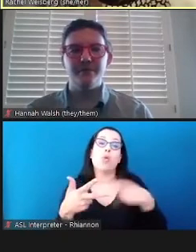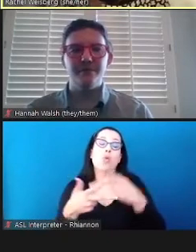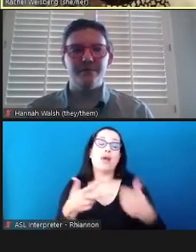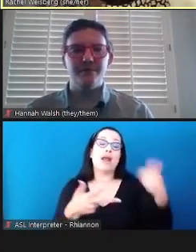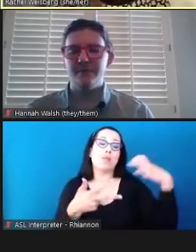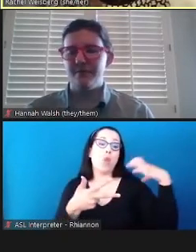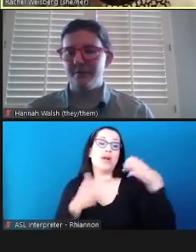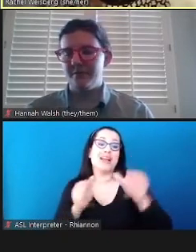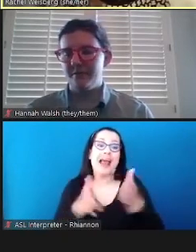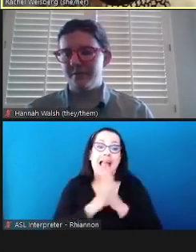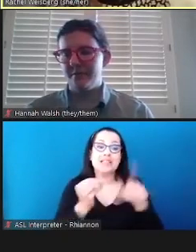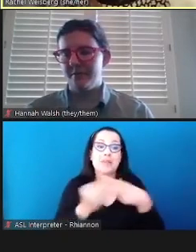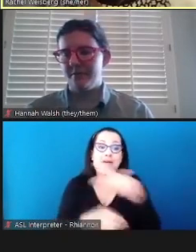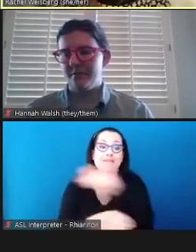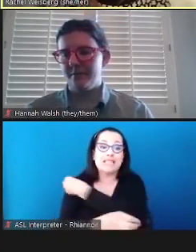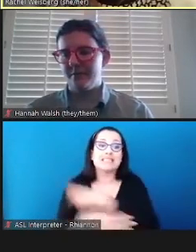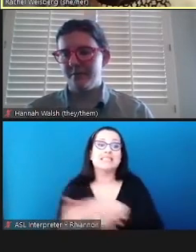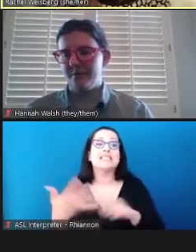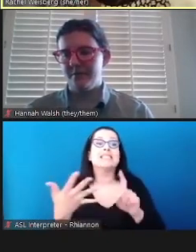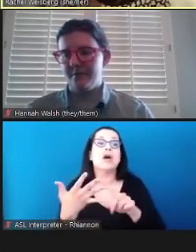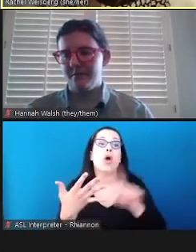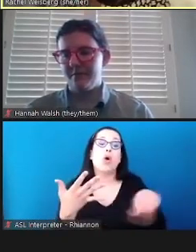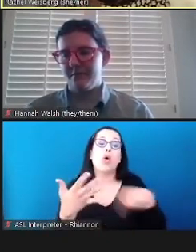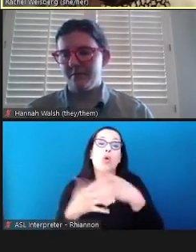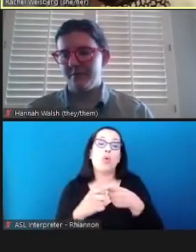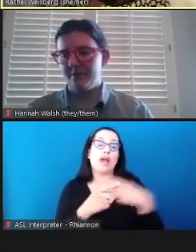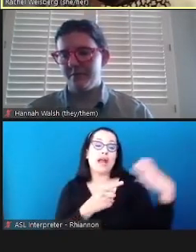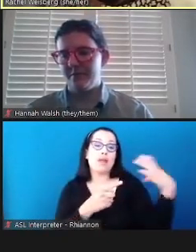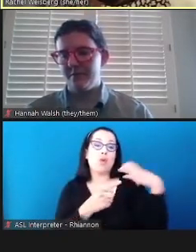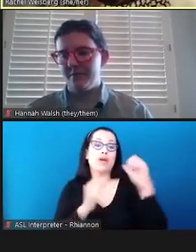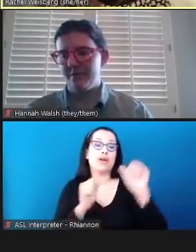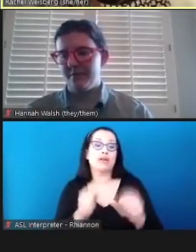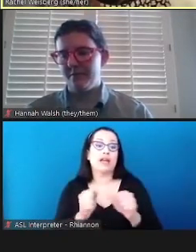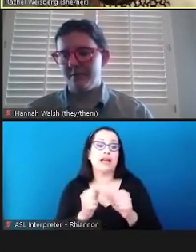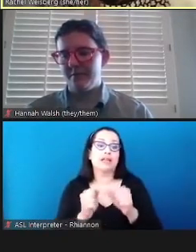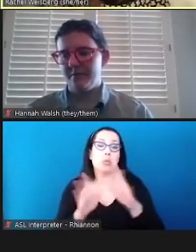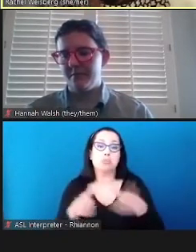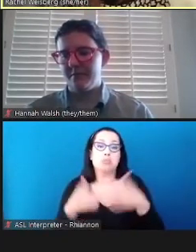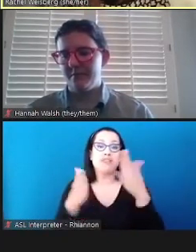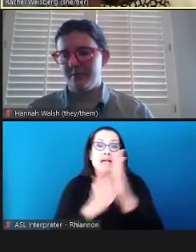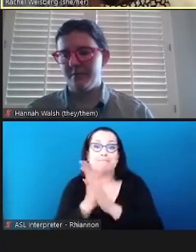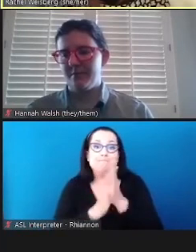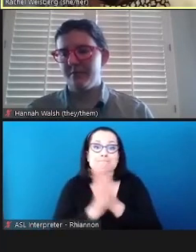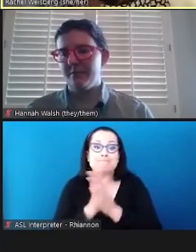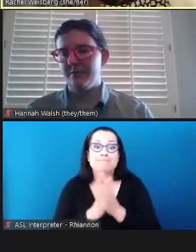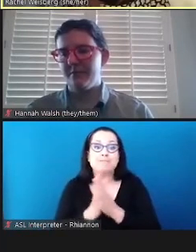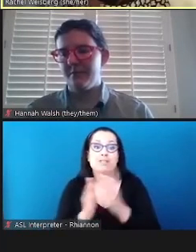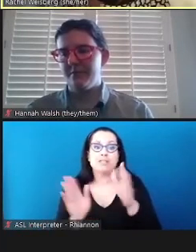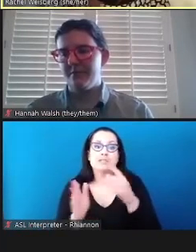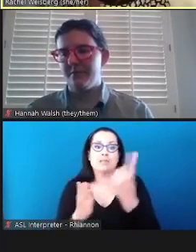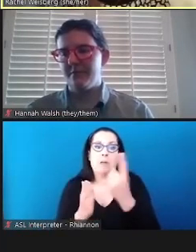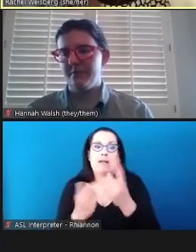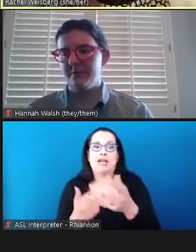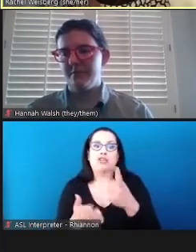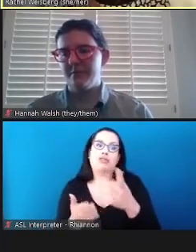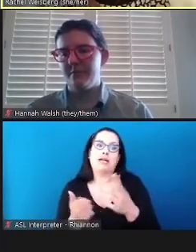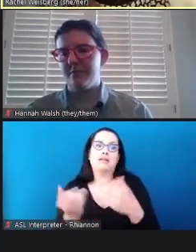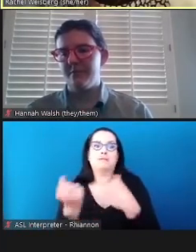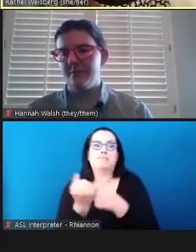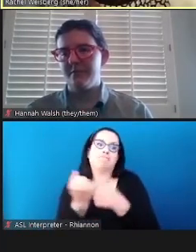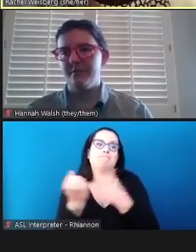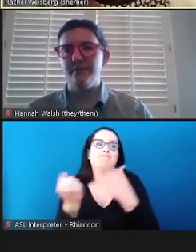vaccines, when an employer can incentivize an employee to get a vaccine. We'll give you some resources, and then at the end, we'll